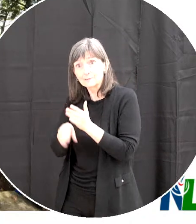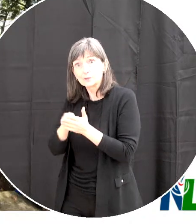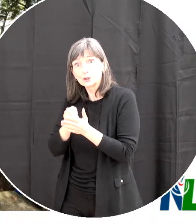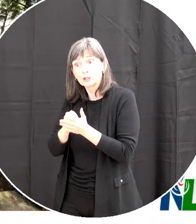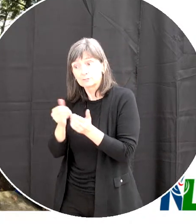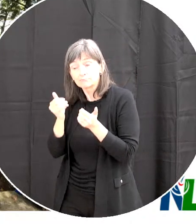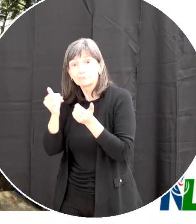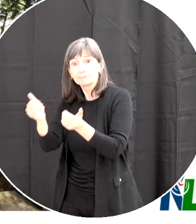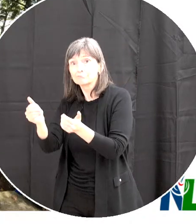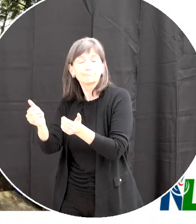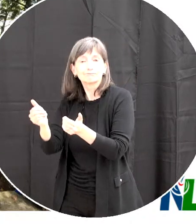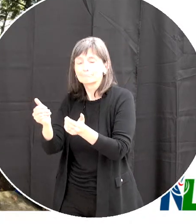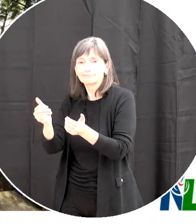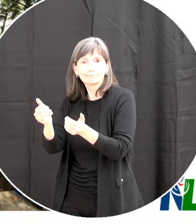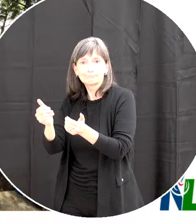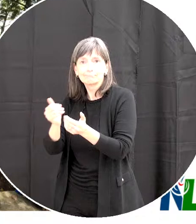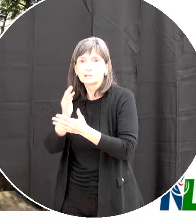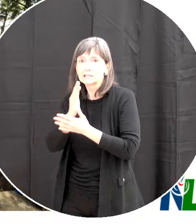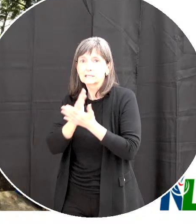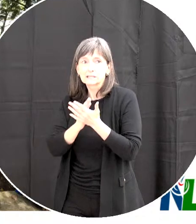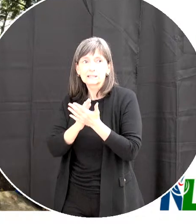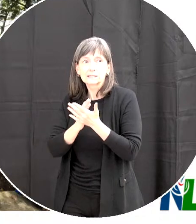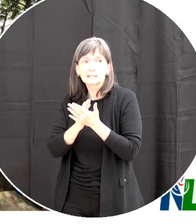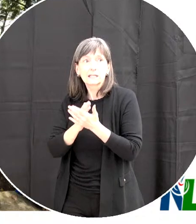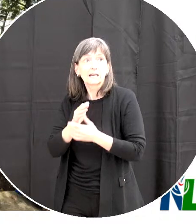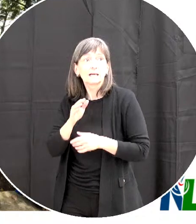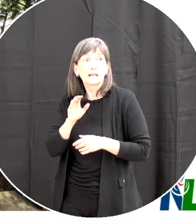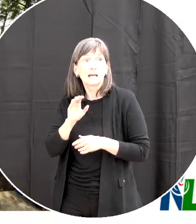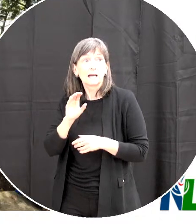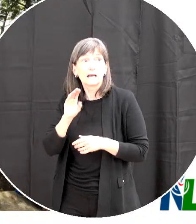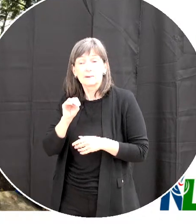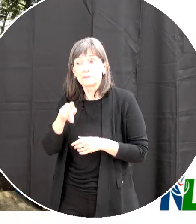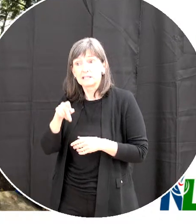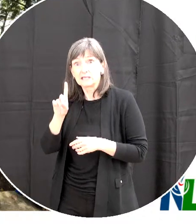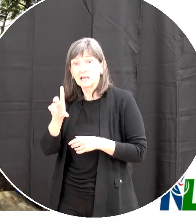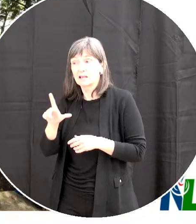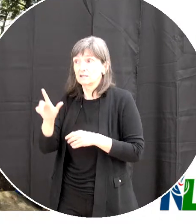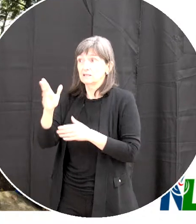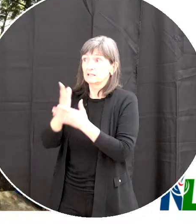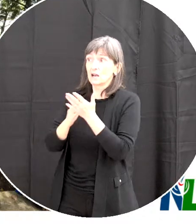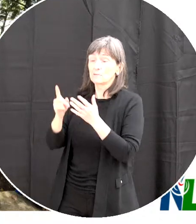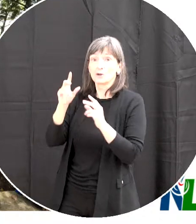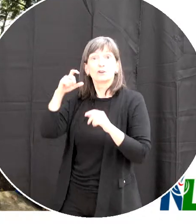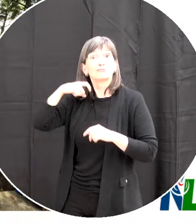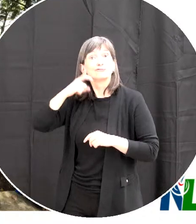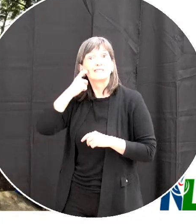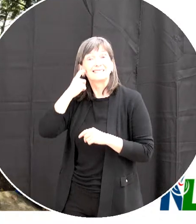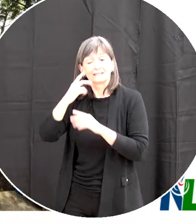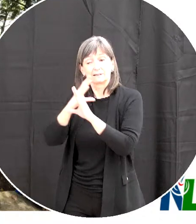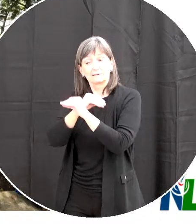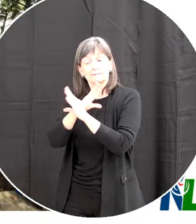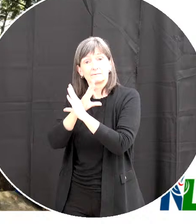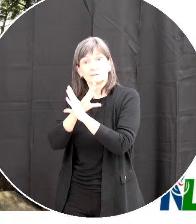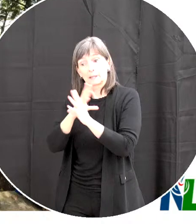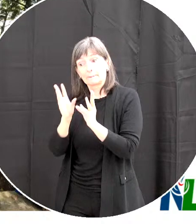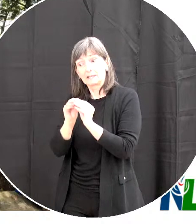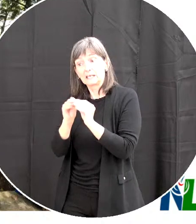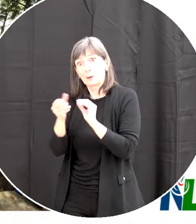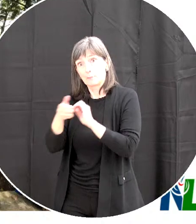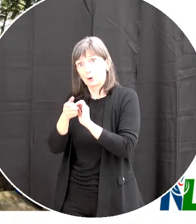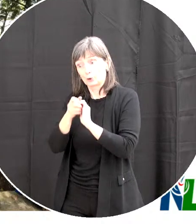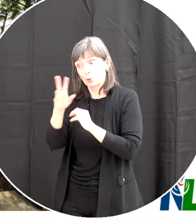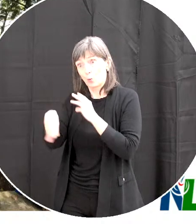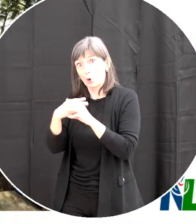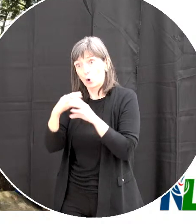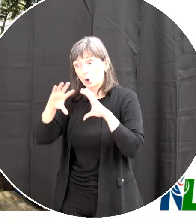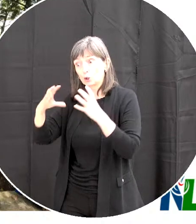initiative, even within the community of NPDL. We heard that on the conference call the other day with partners from around the world. And